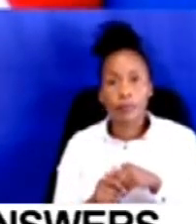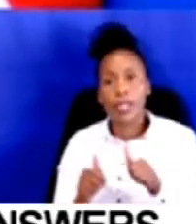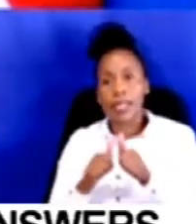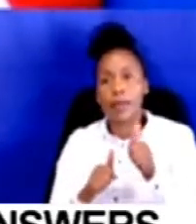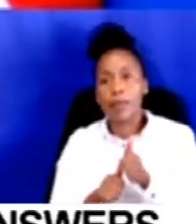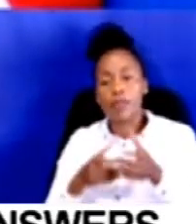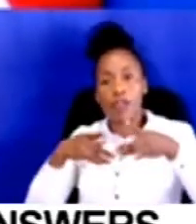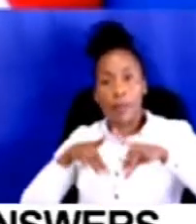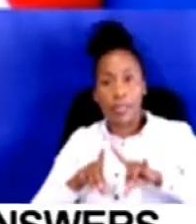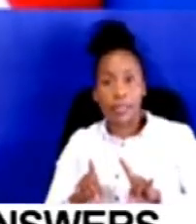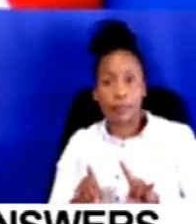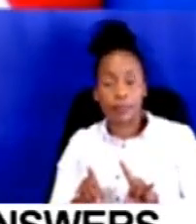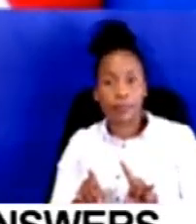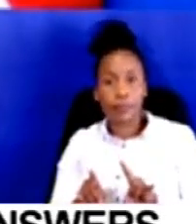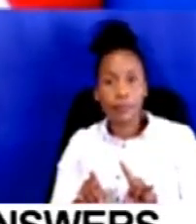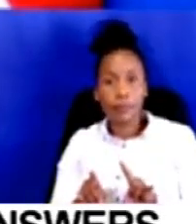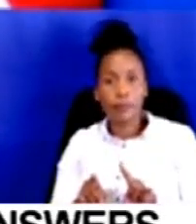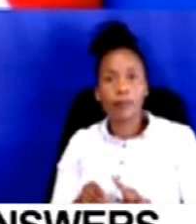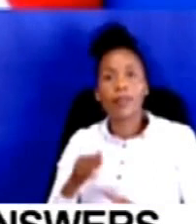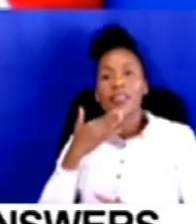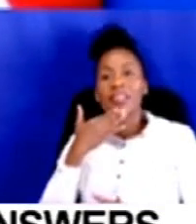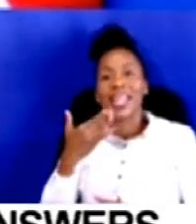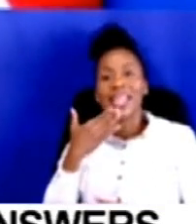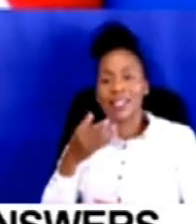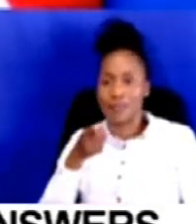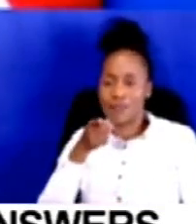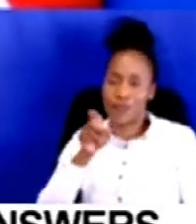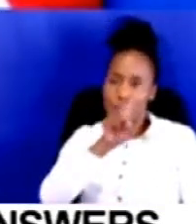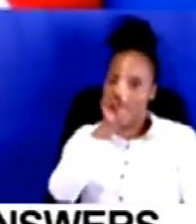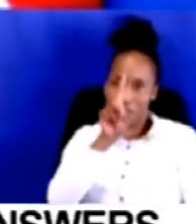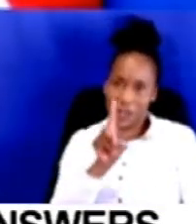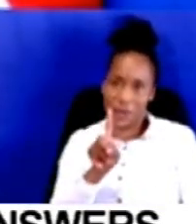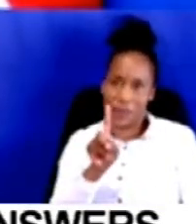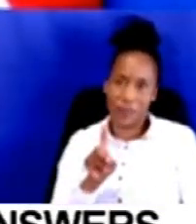Deputy Chairperson. And thanks to the question.